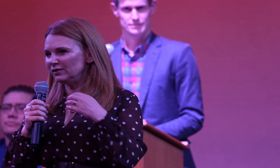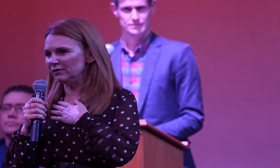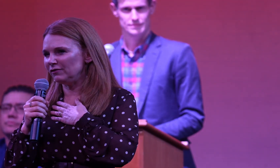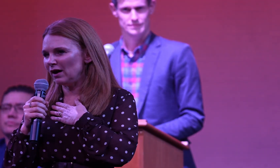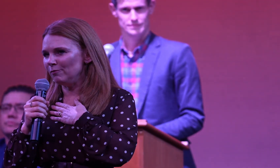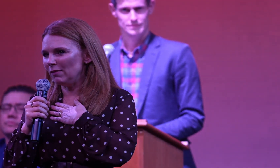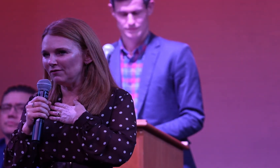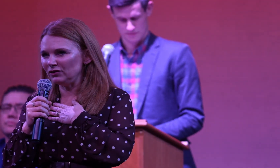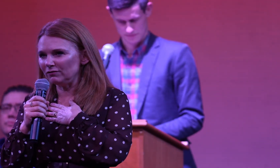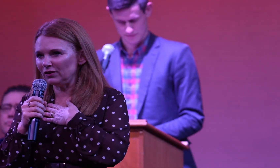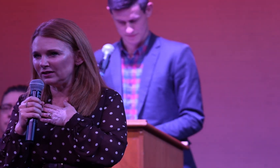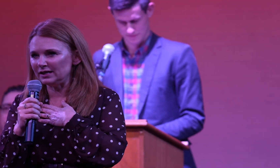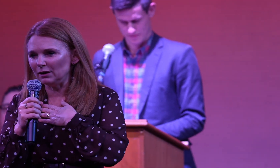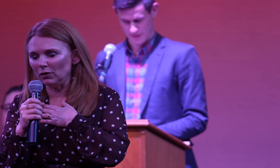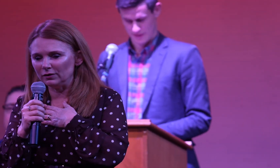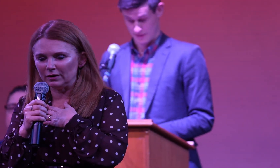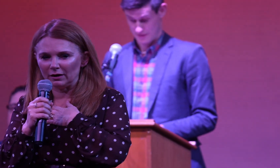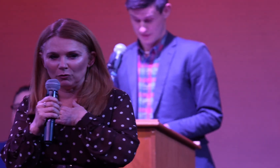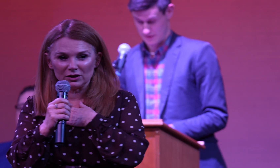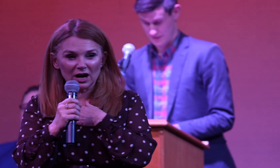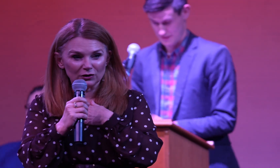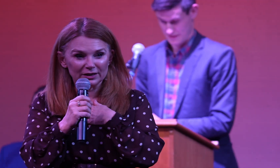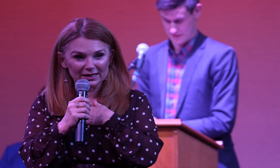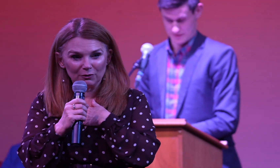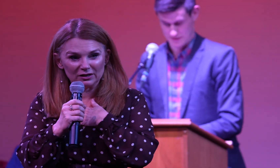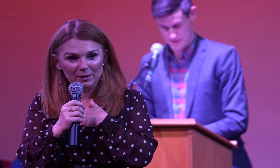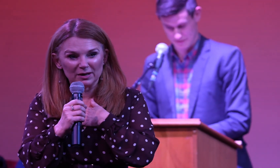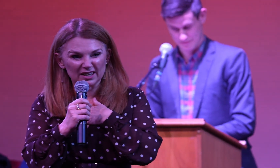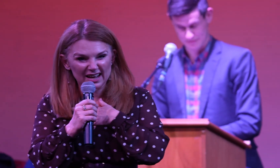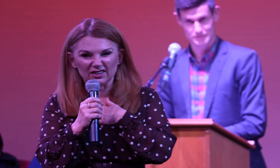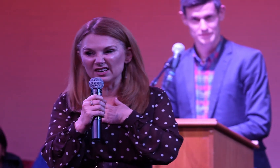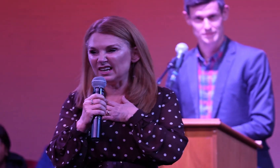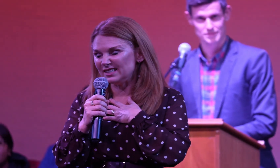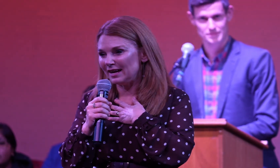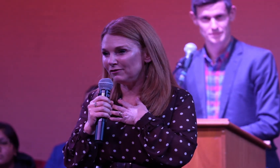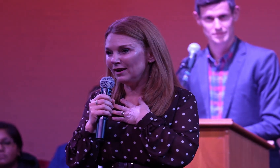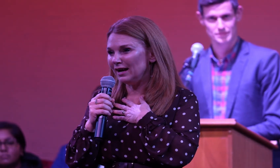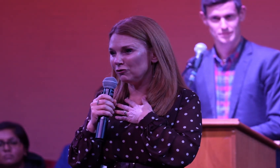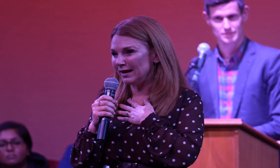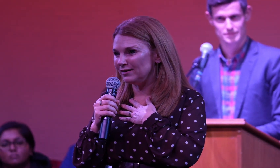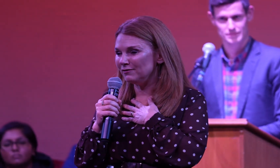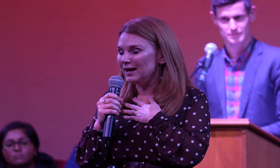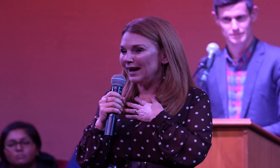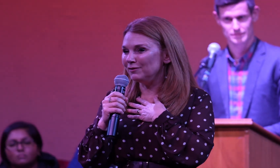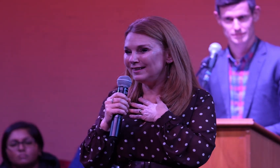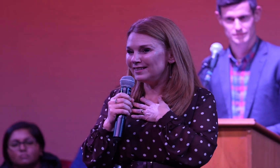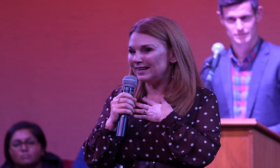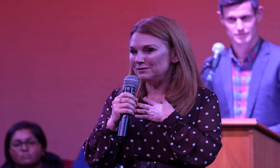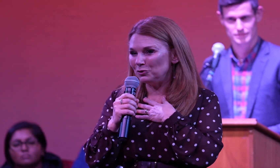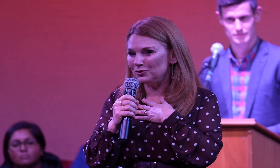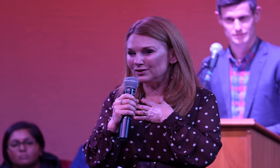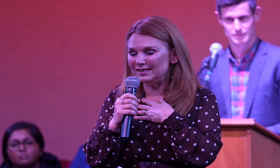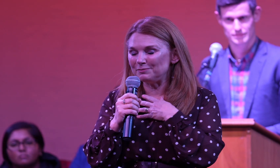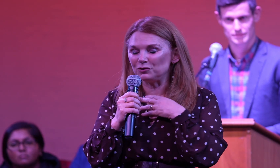know, part of my vision for the city, and one that I've worked hard on in council, is about being connected and safe and creative. And the reason